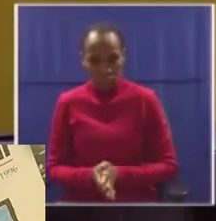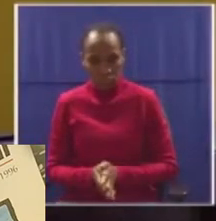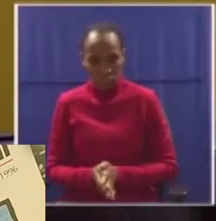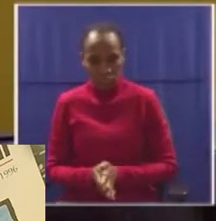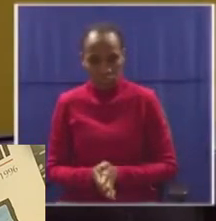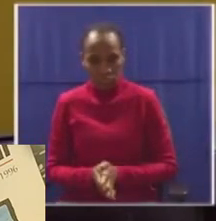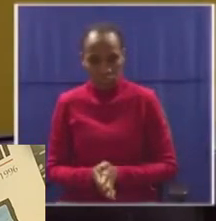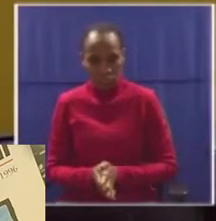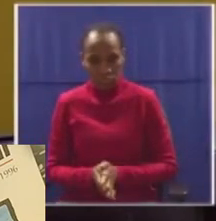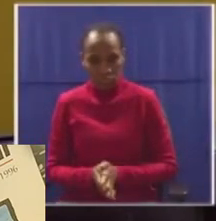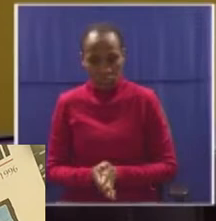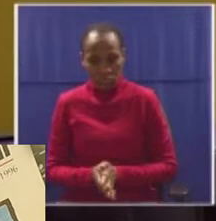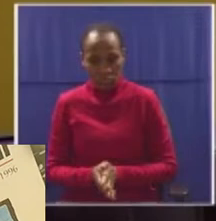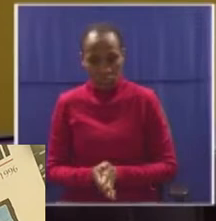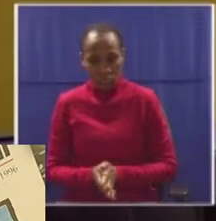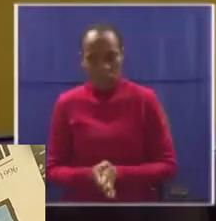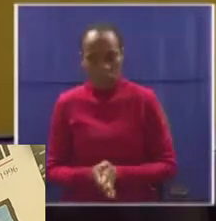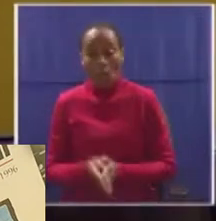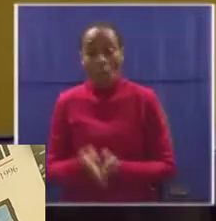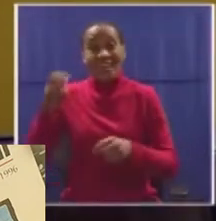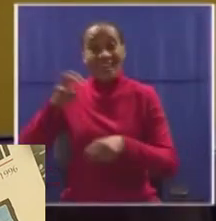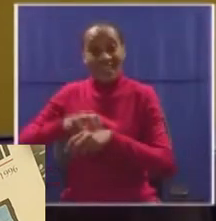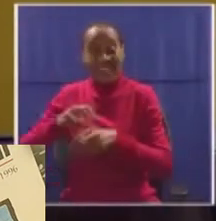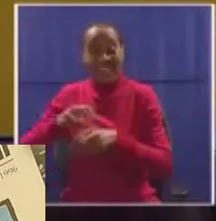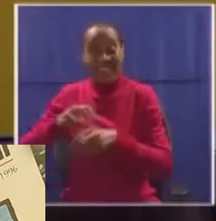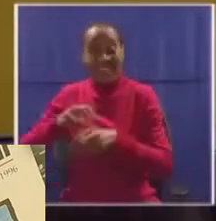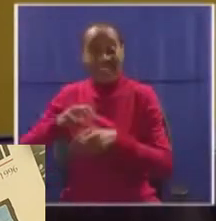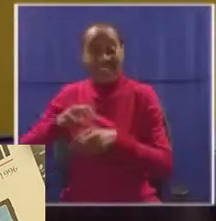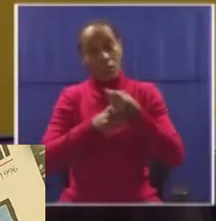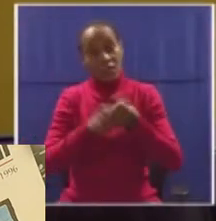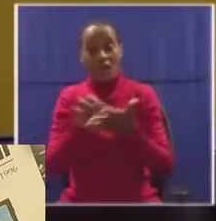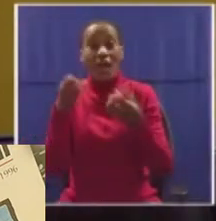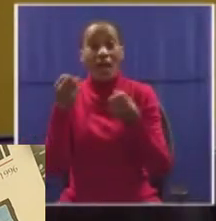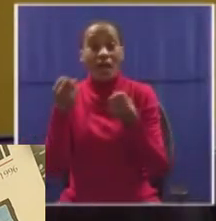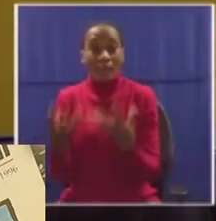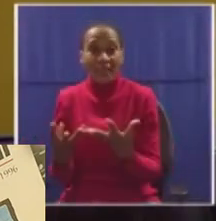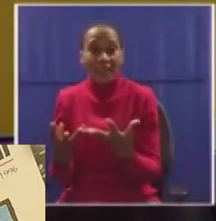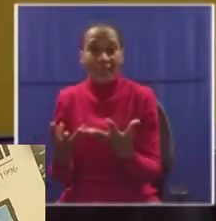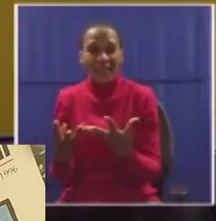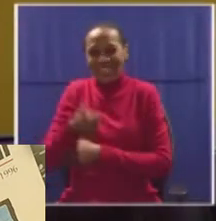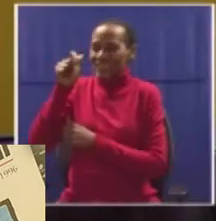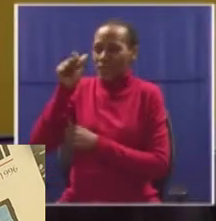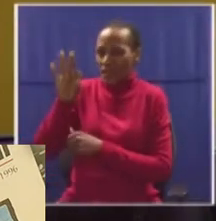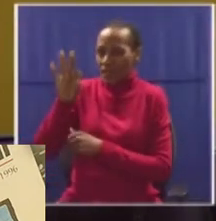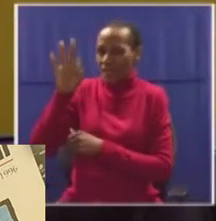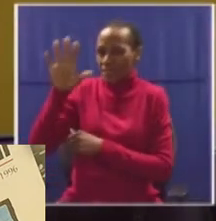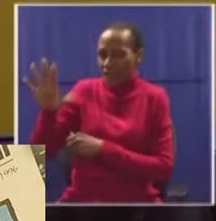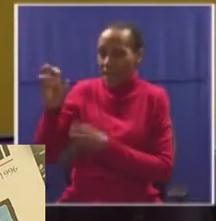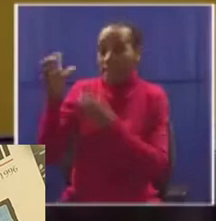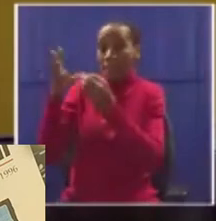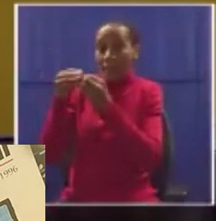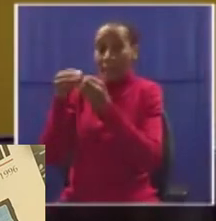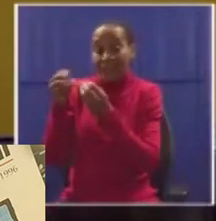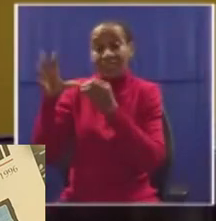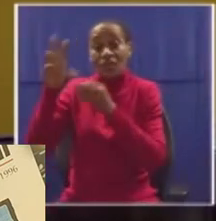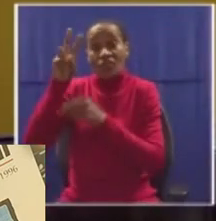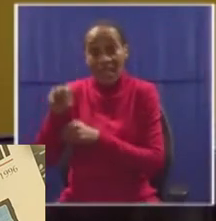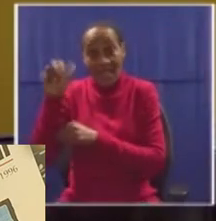a supporting vote of two-thirds of the members of the assembly is therefore needed